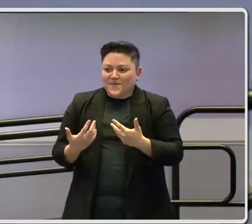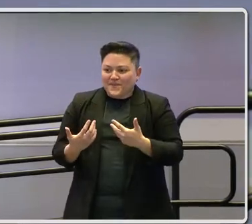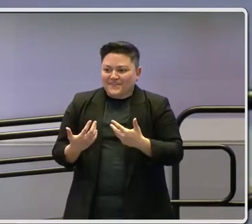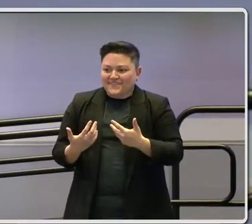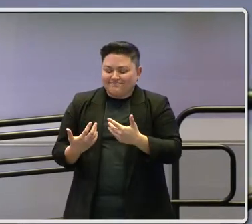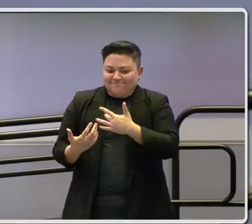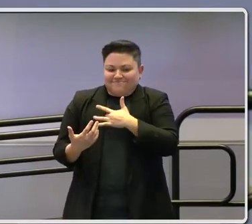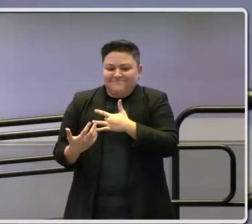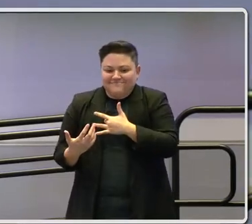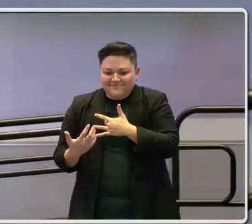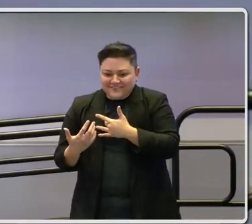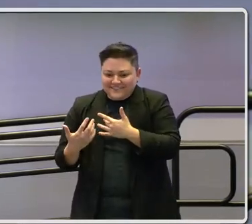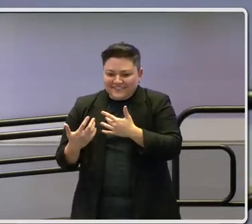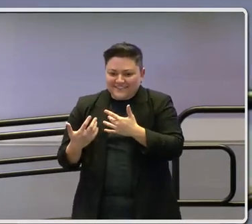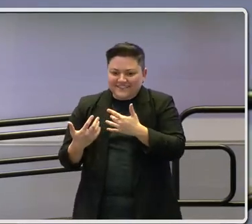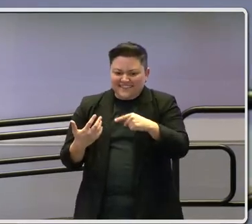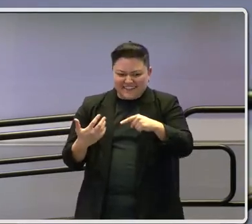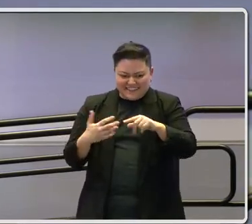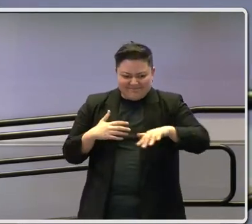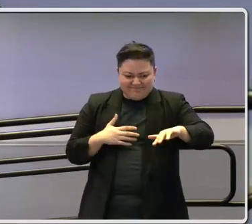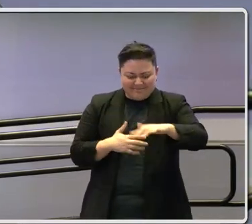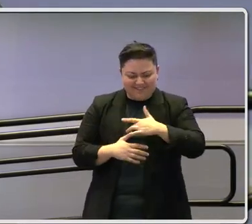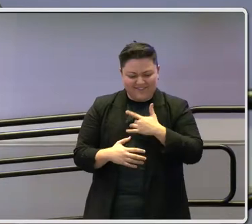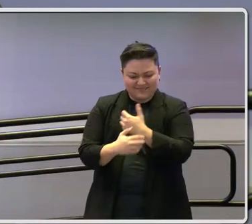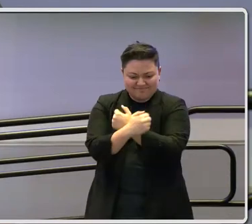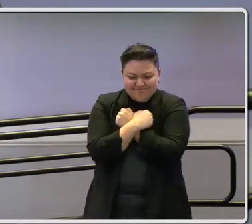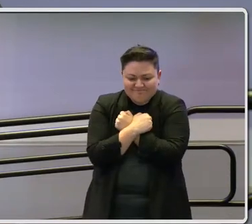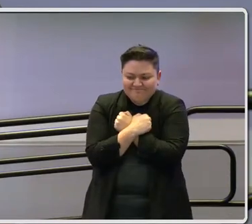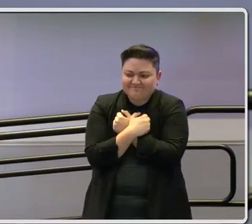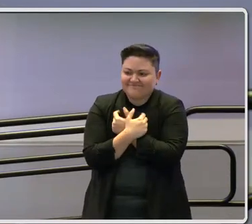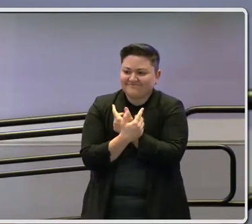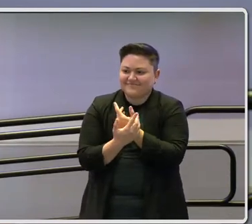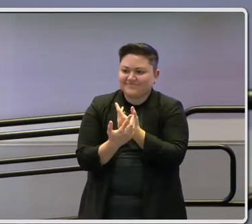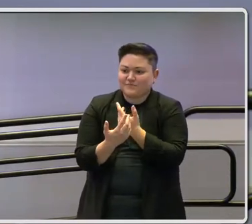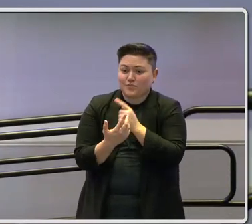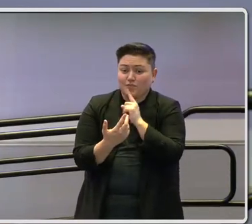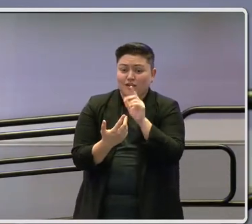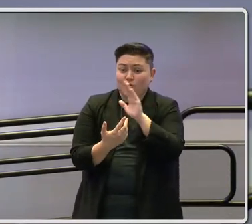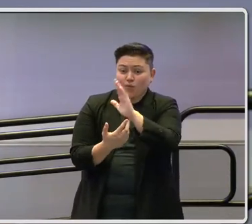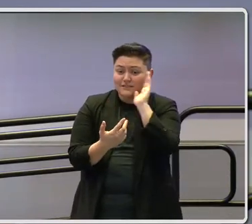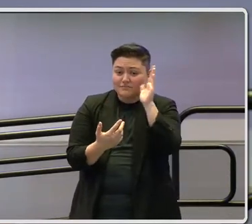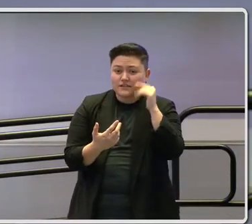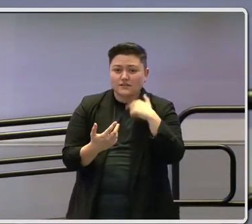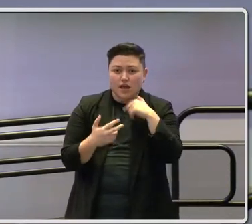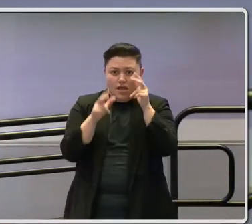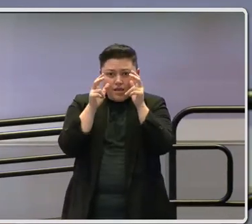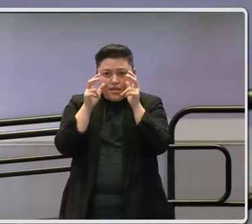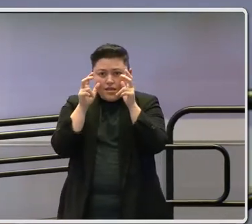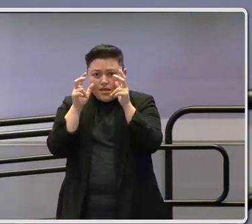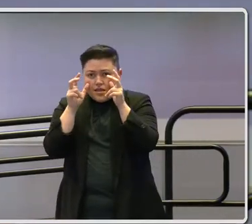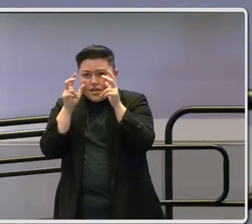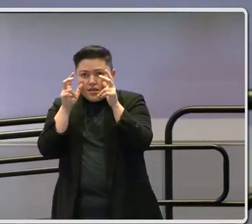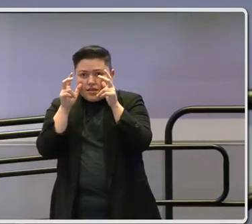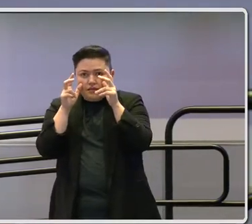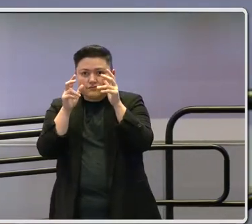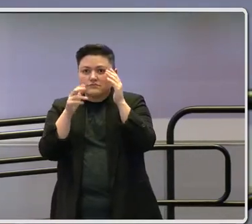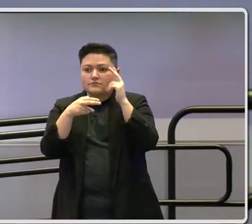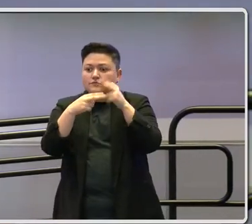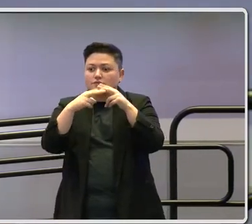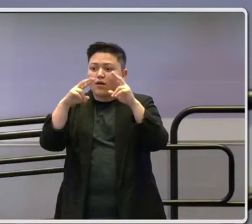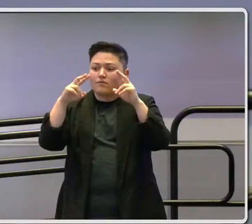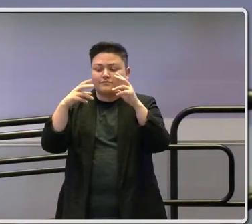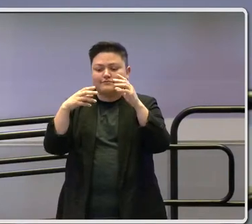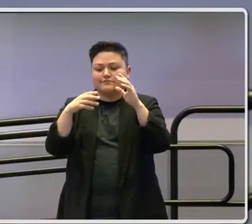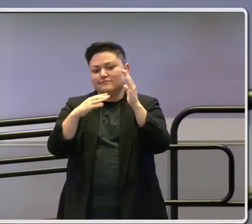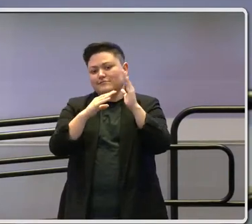love. And what I've heard throughout this luncheon is how much love there is. Gratitude in